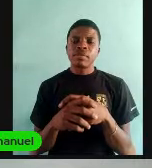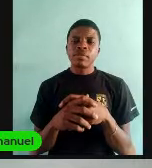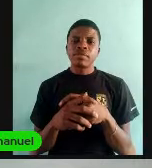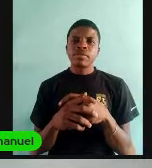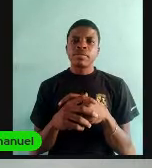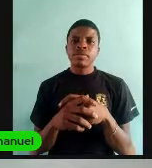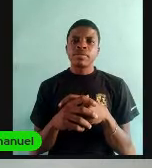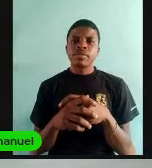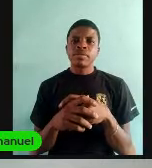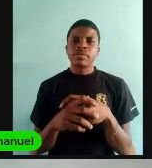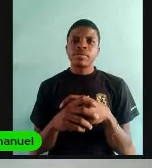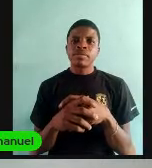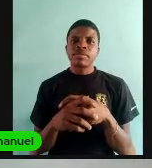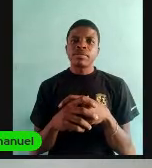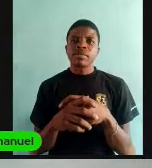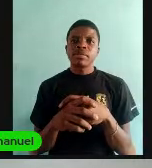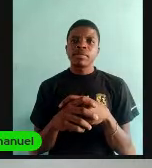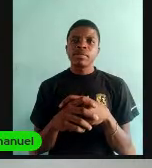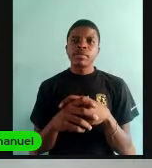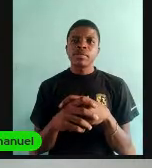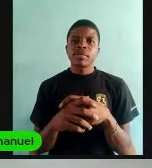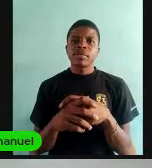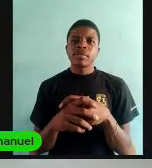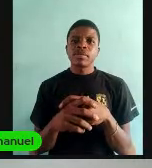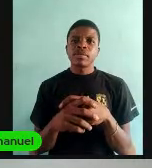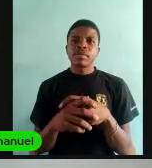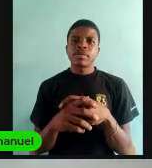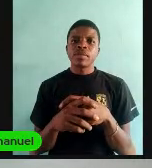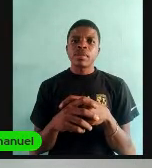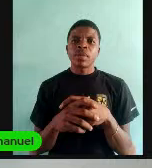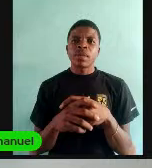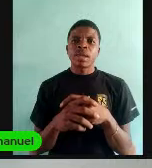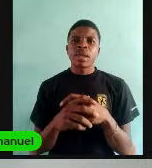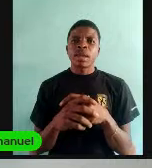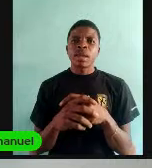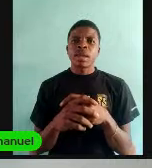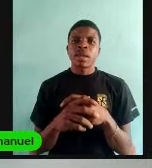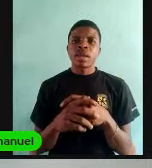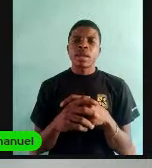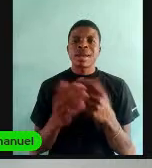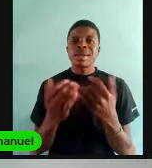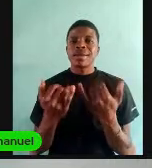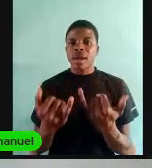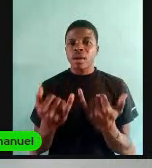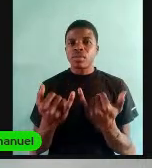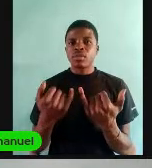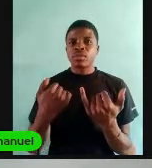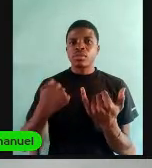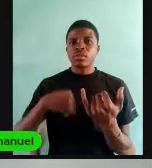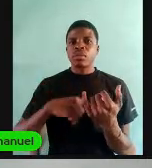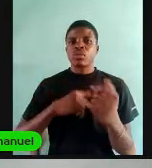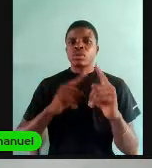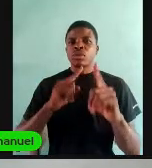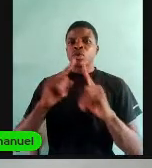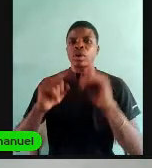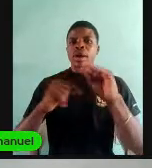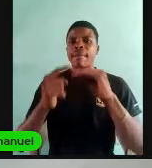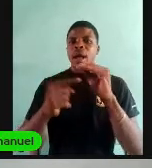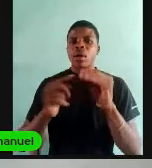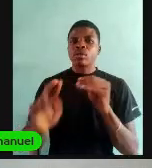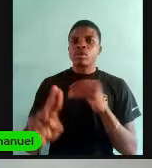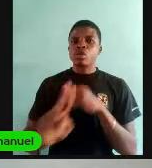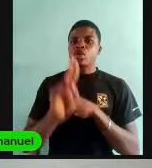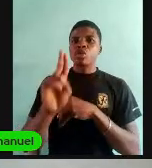learning was journey. Okay, so now I'll talk about uses of computer programming in the modern world.